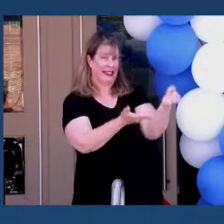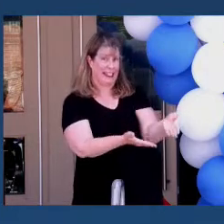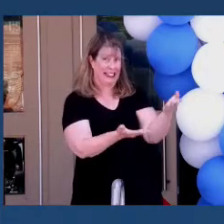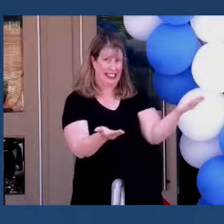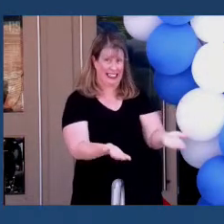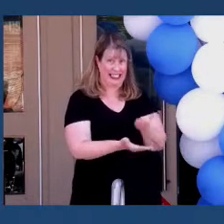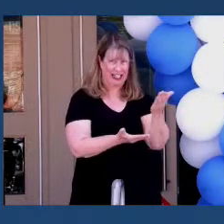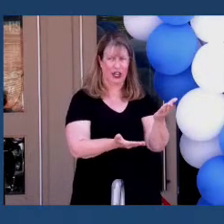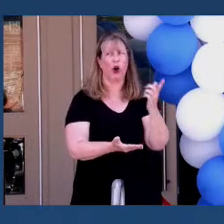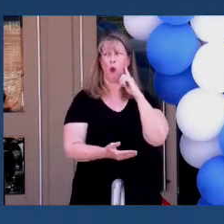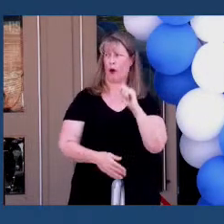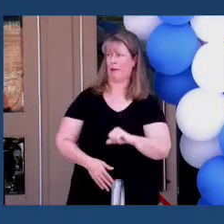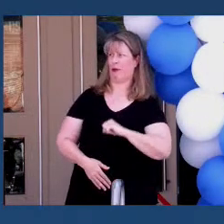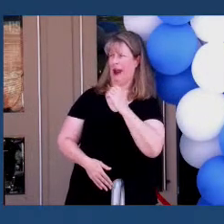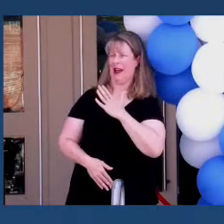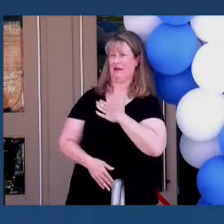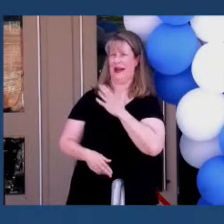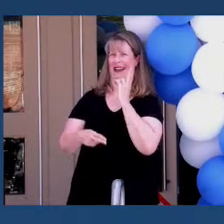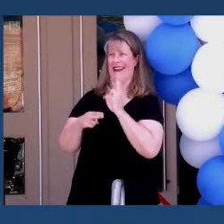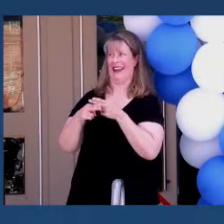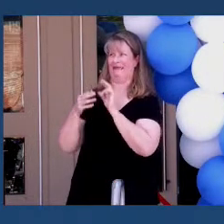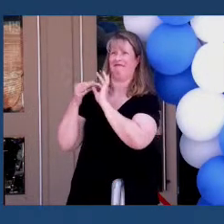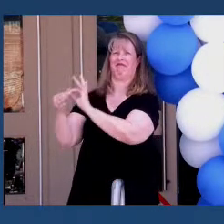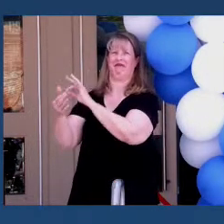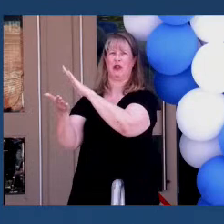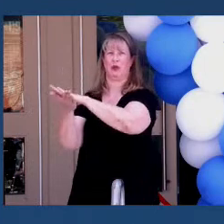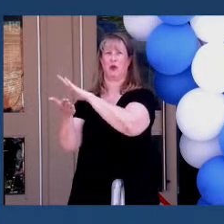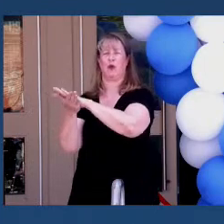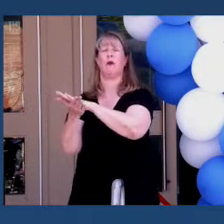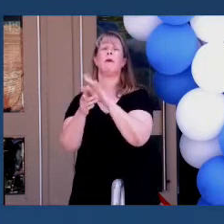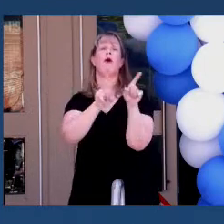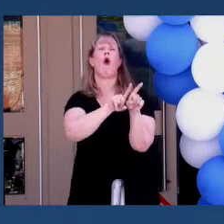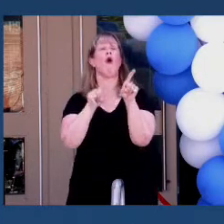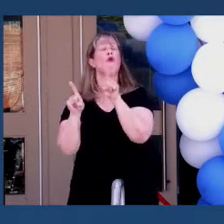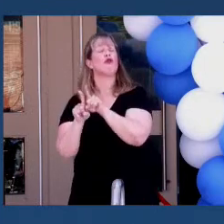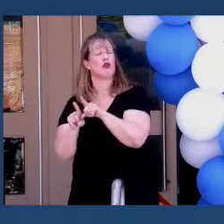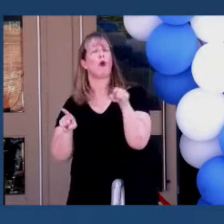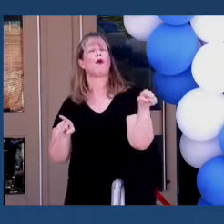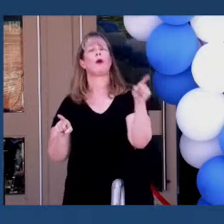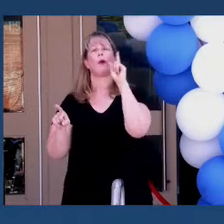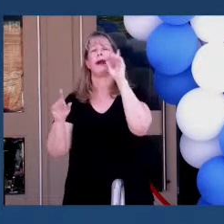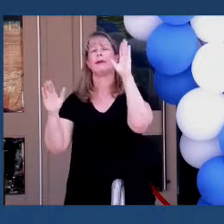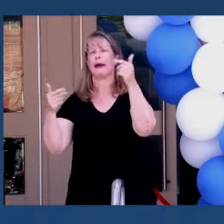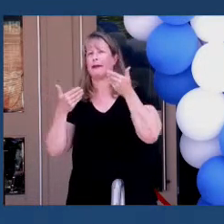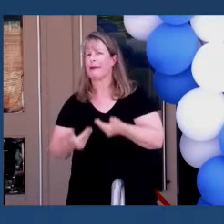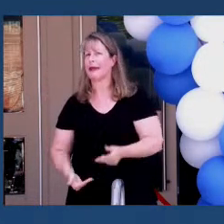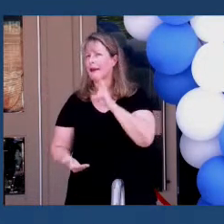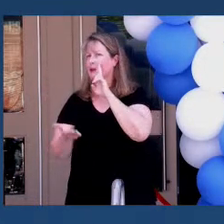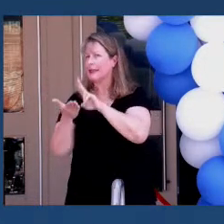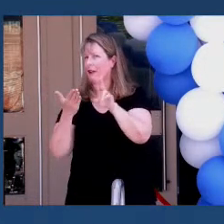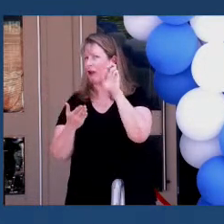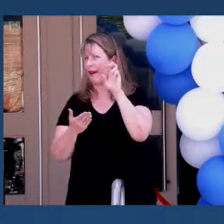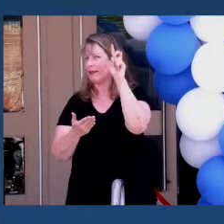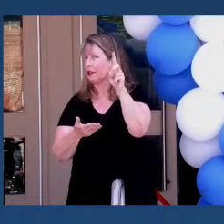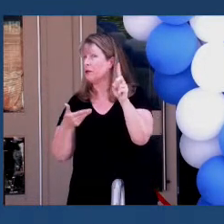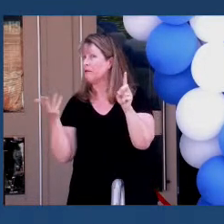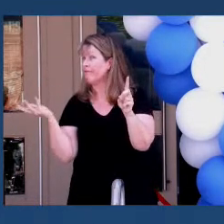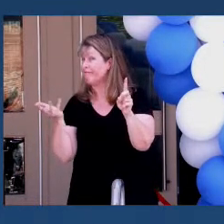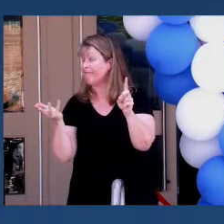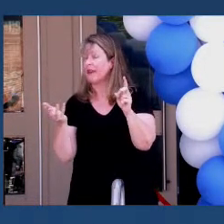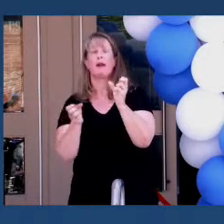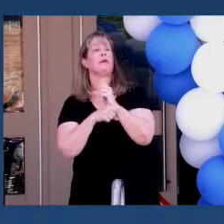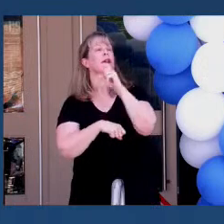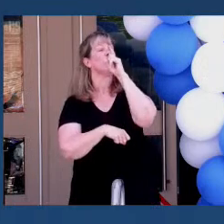on this school. But he would expect me as the Secretary of Ed to do one thing, and that is to ensure that